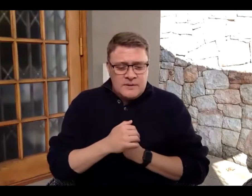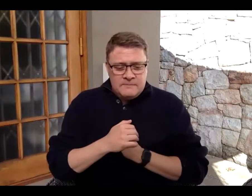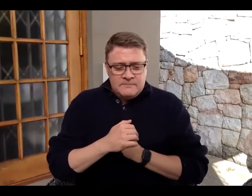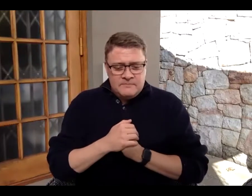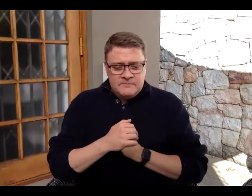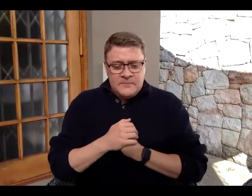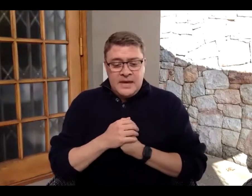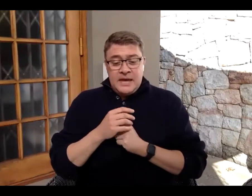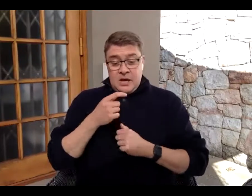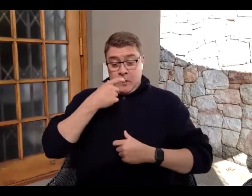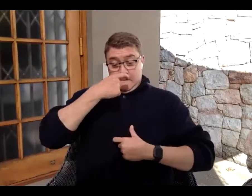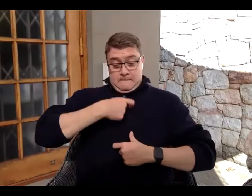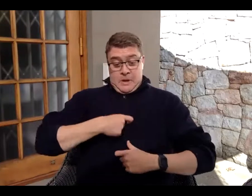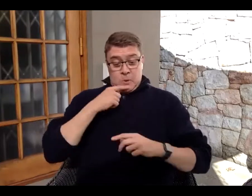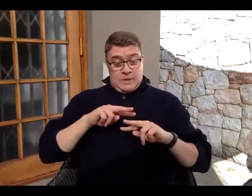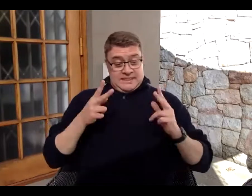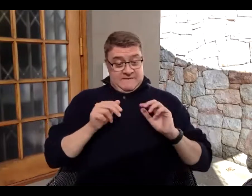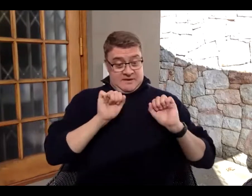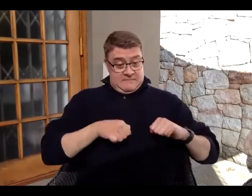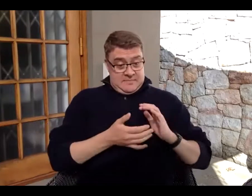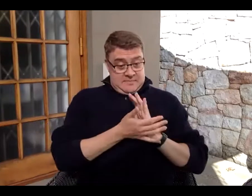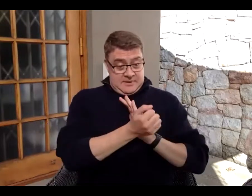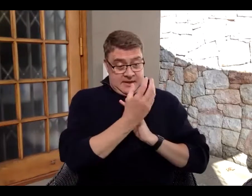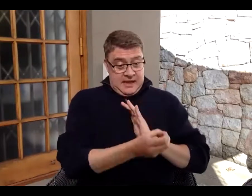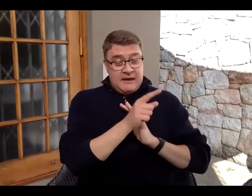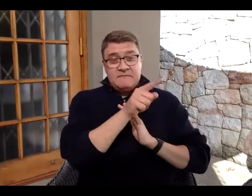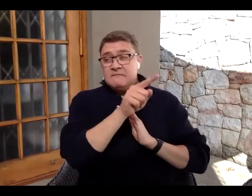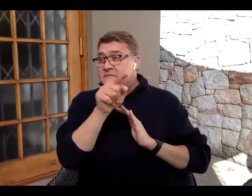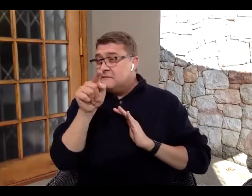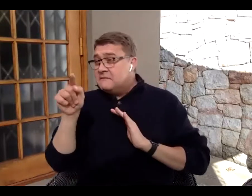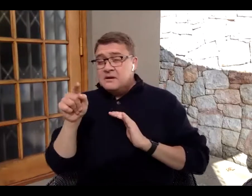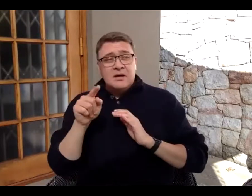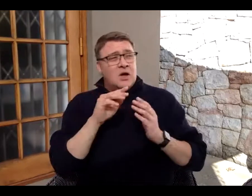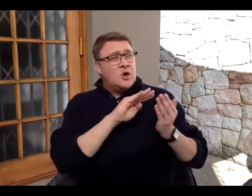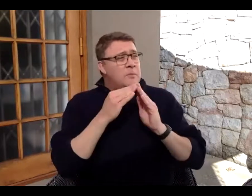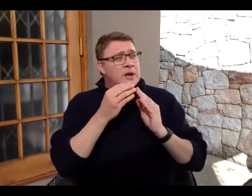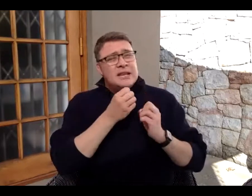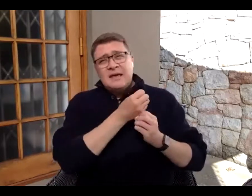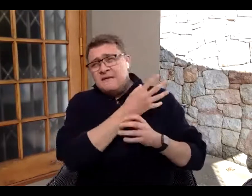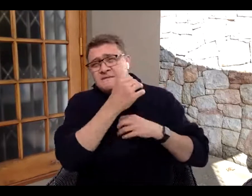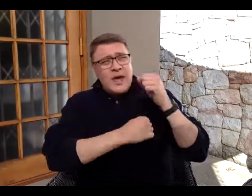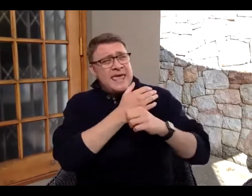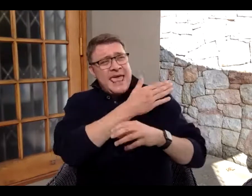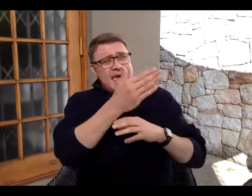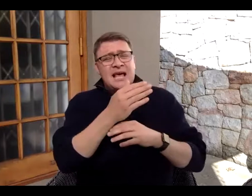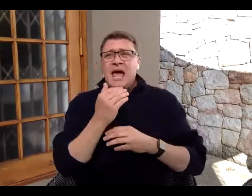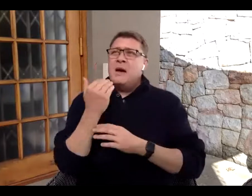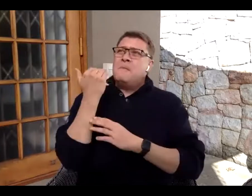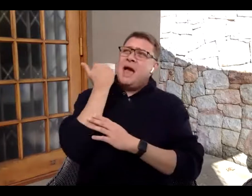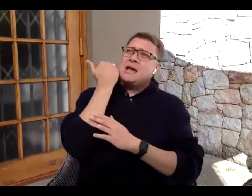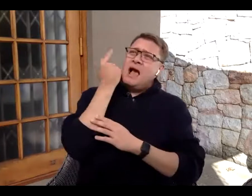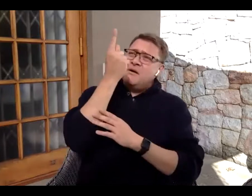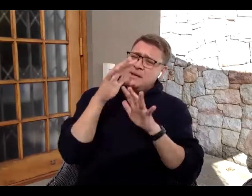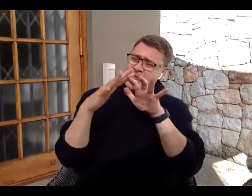people have been in the community for years, we don't have formal representation in the government cabinets that are representatives